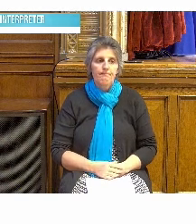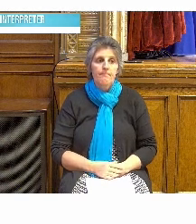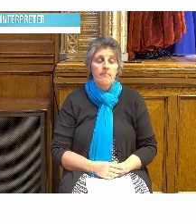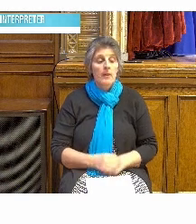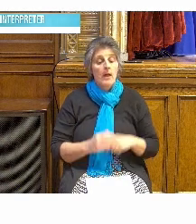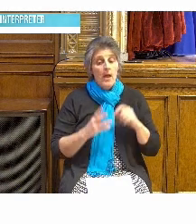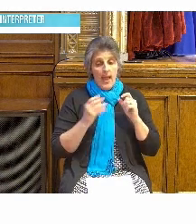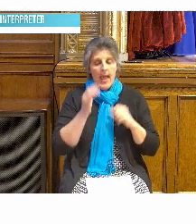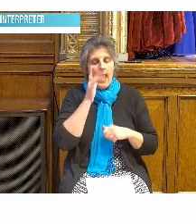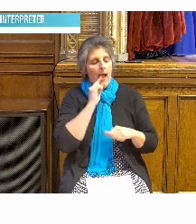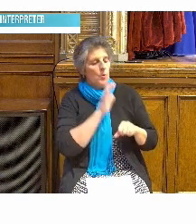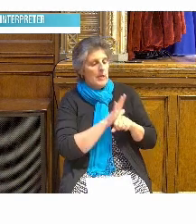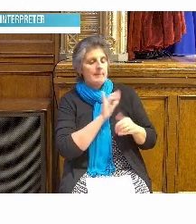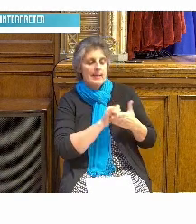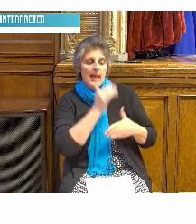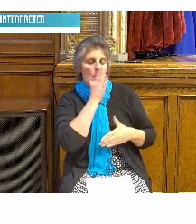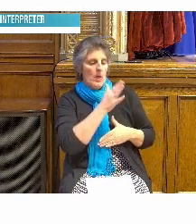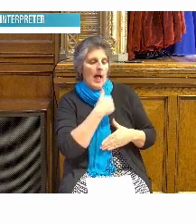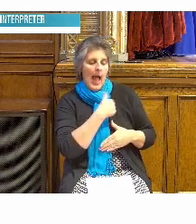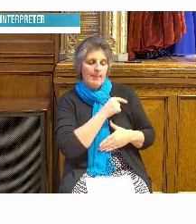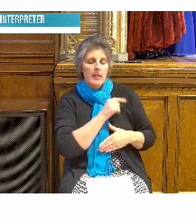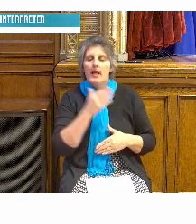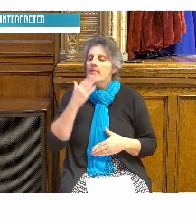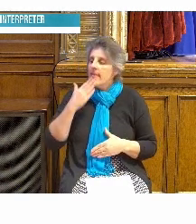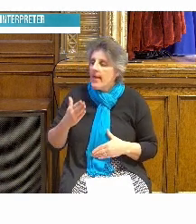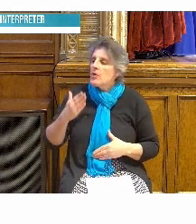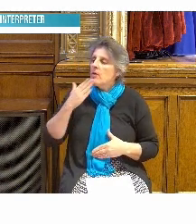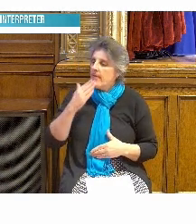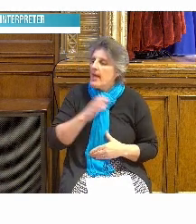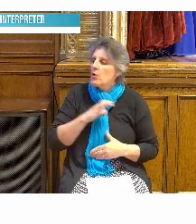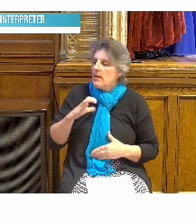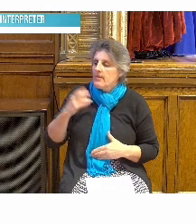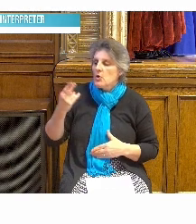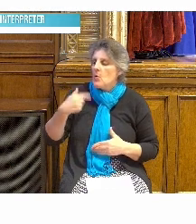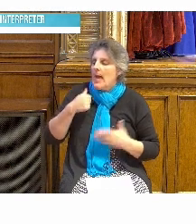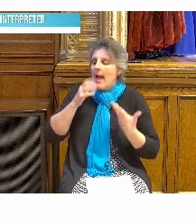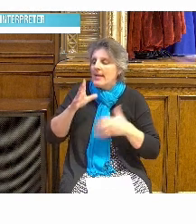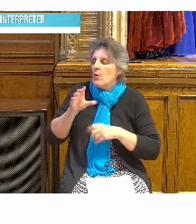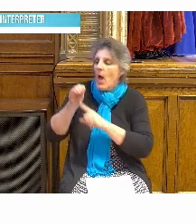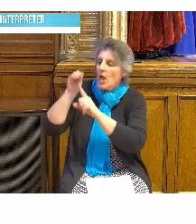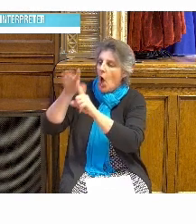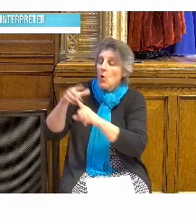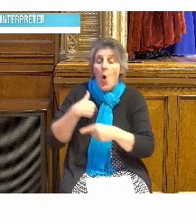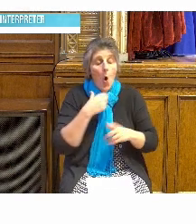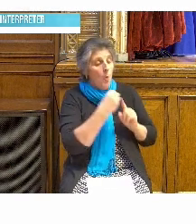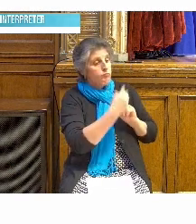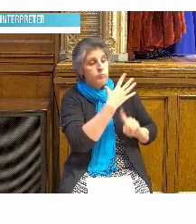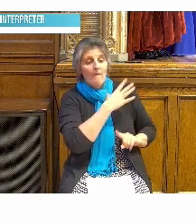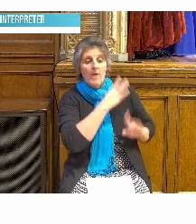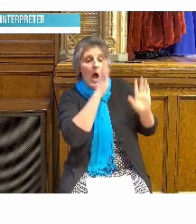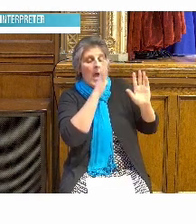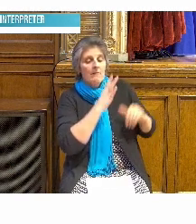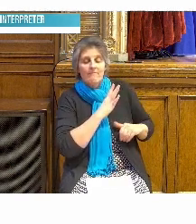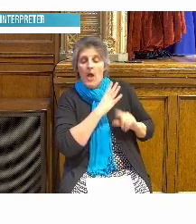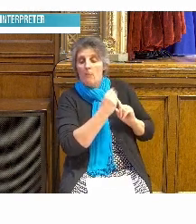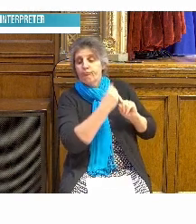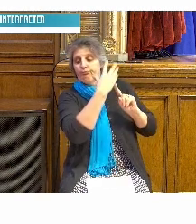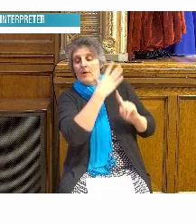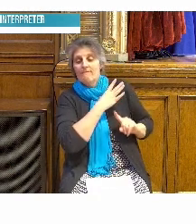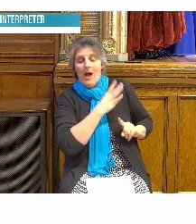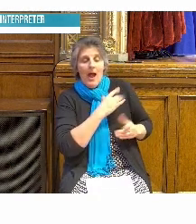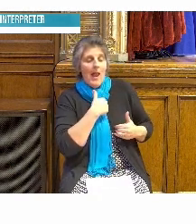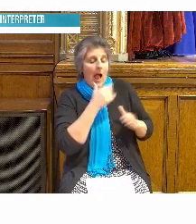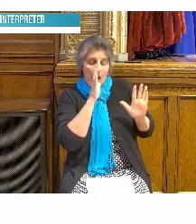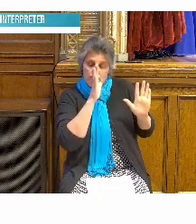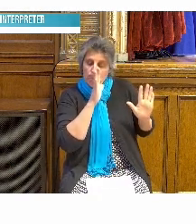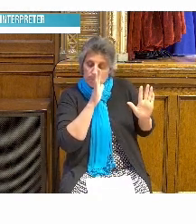And I will commit to that. I'm Thank guilty. you. I was. Thank you, I Commissioner Holmes. I didn't want to call you out. No, you can call me out. You can call me out. I'll wear